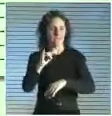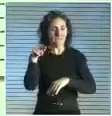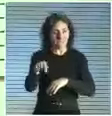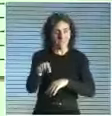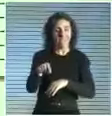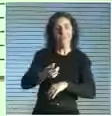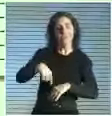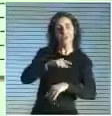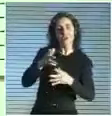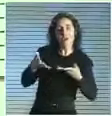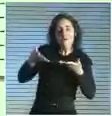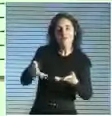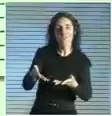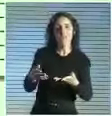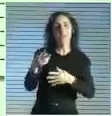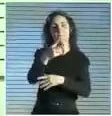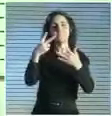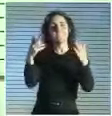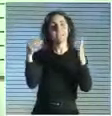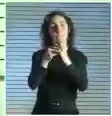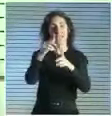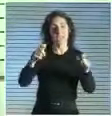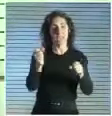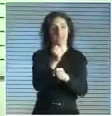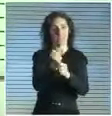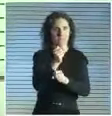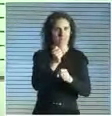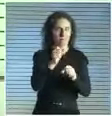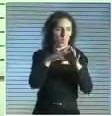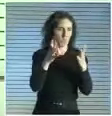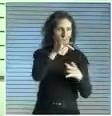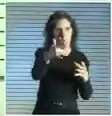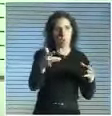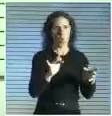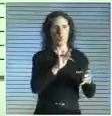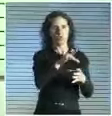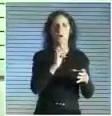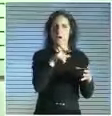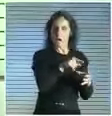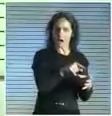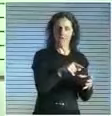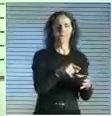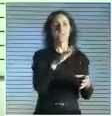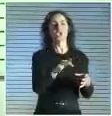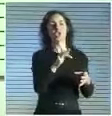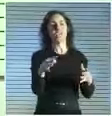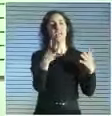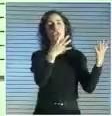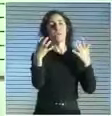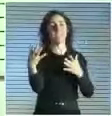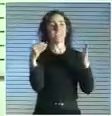70,000 employees around the world took 900,000 hours of training in 1 year. And